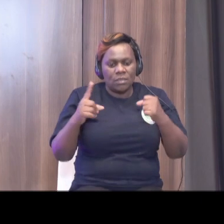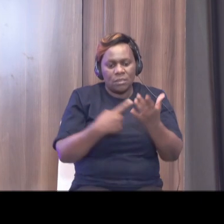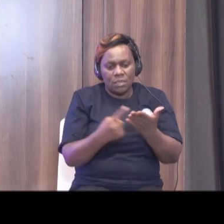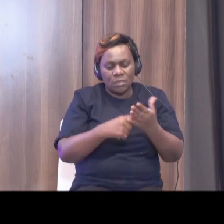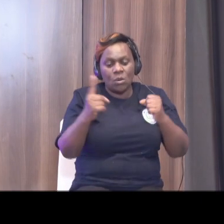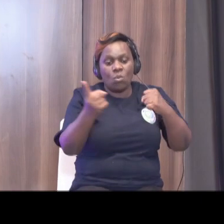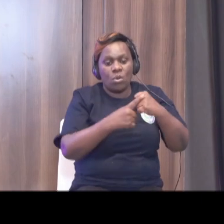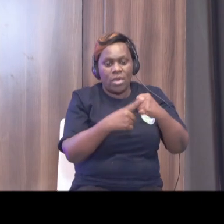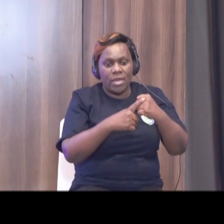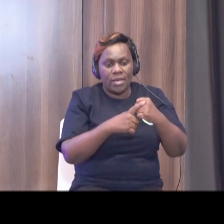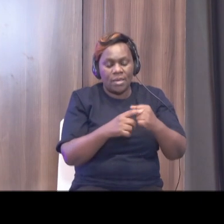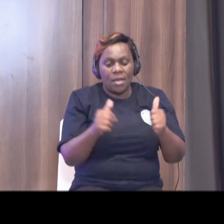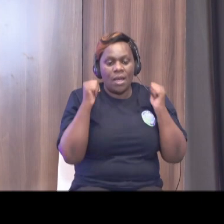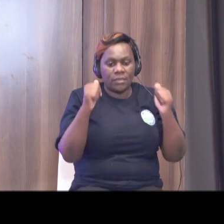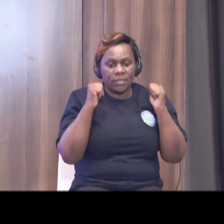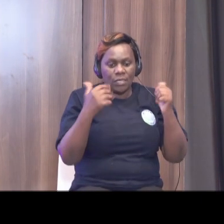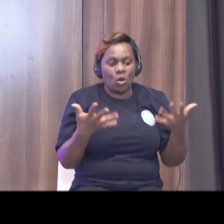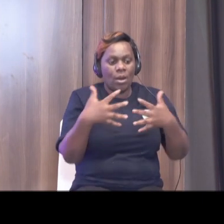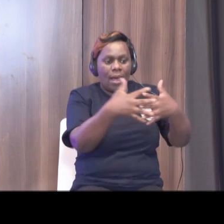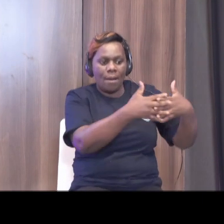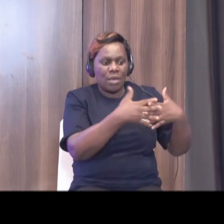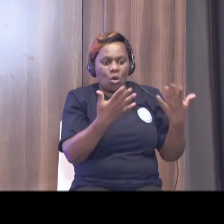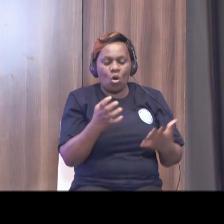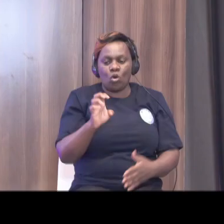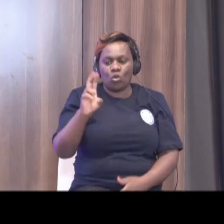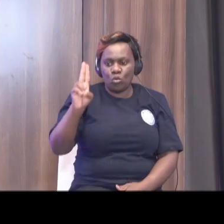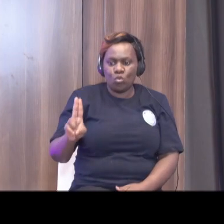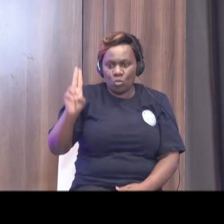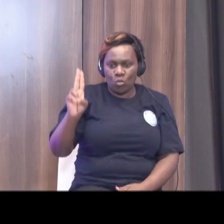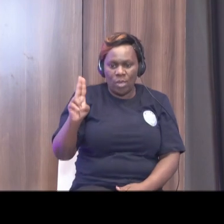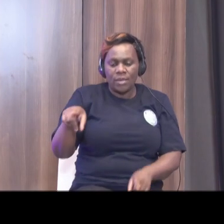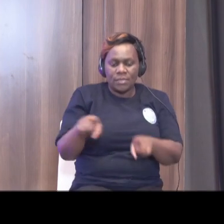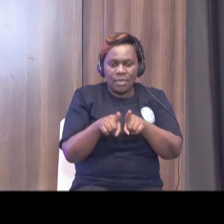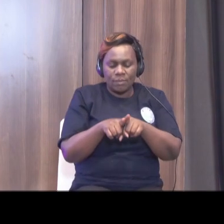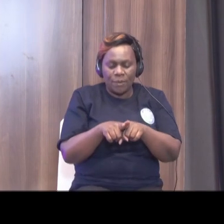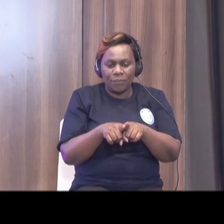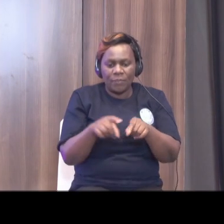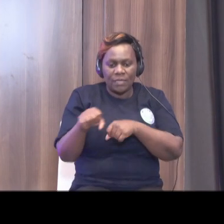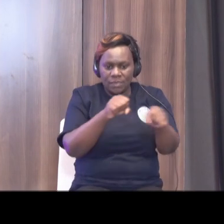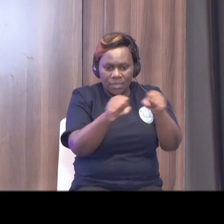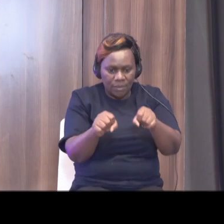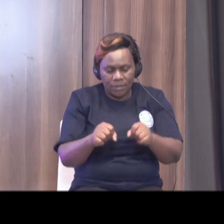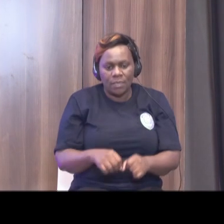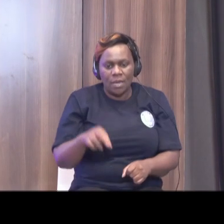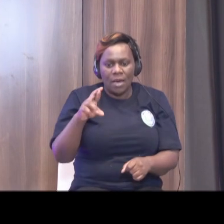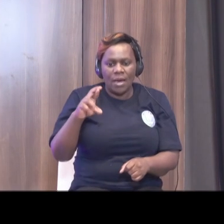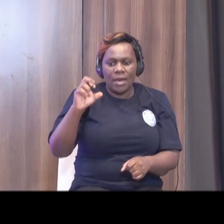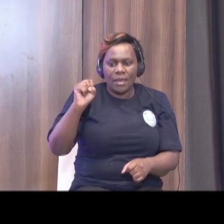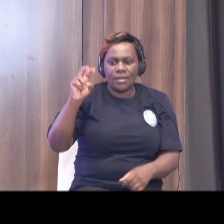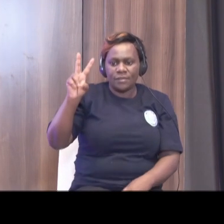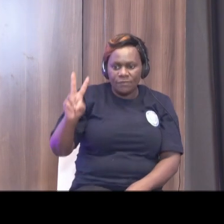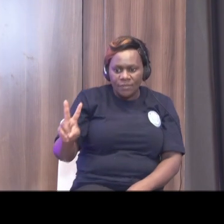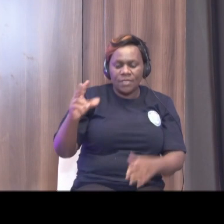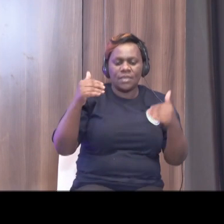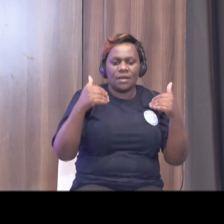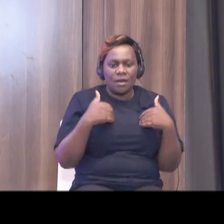weeks, like in Argentina or United States or Uruguay, and also in seasonal strategies. RSV seasonal